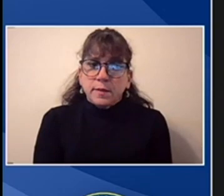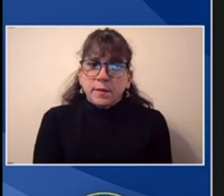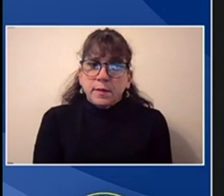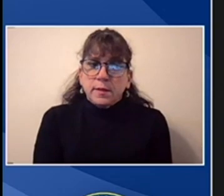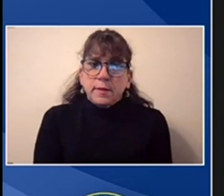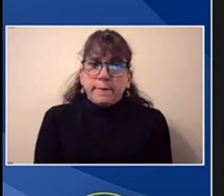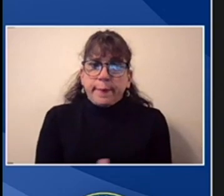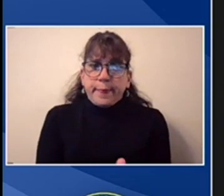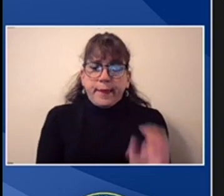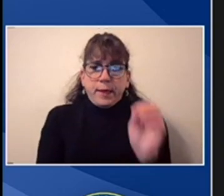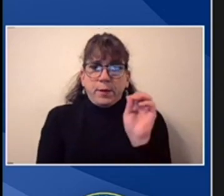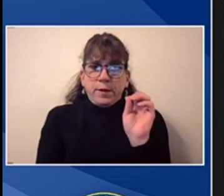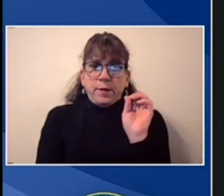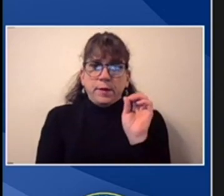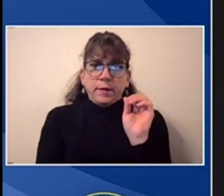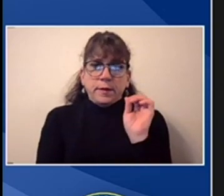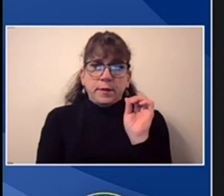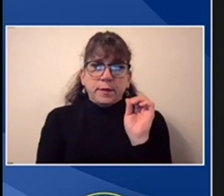Okay.